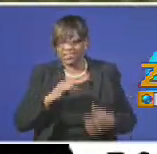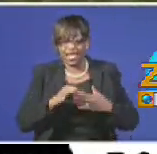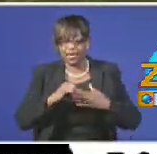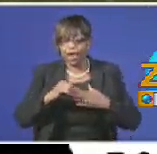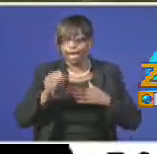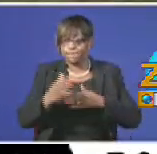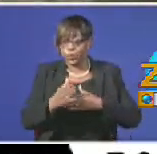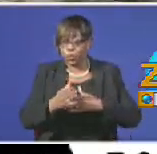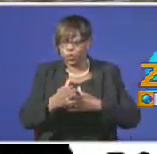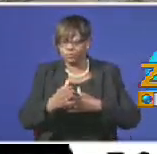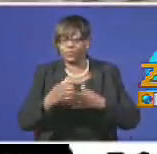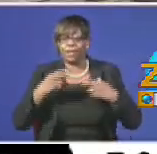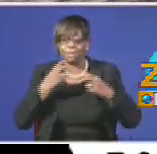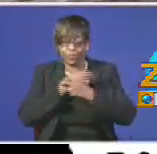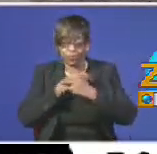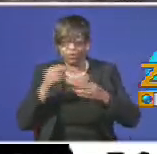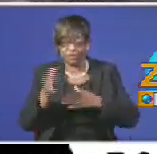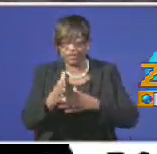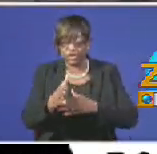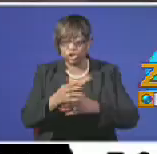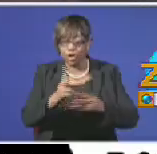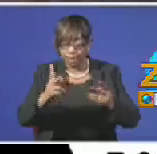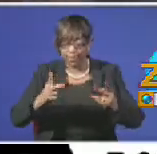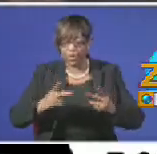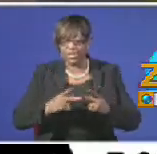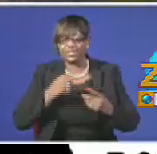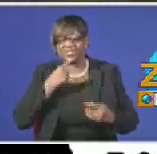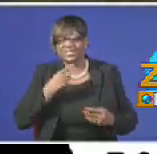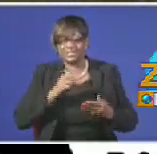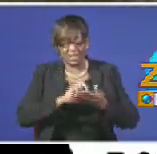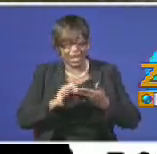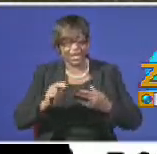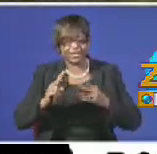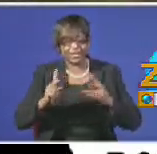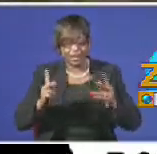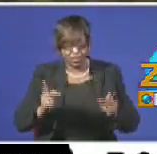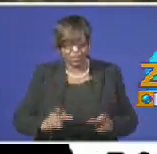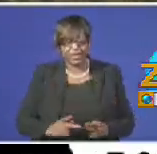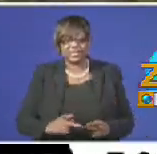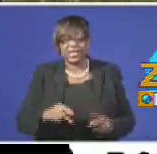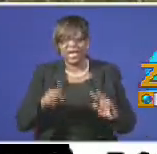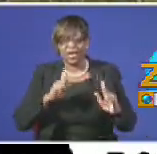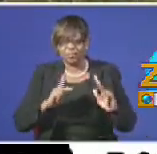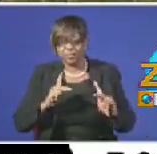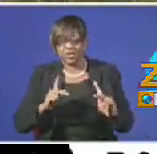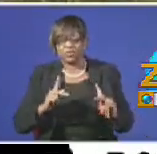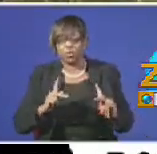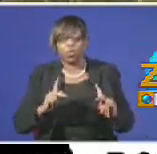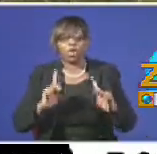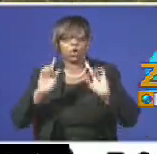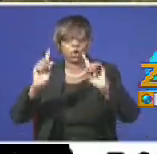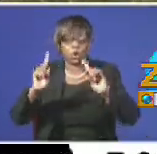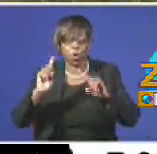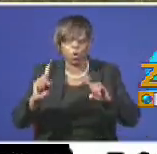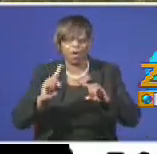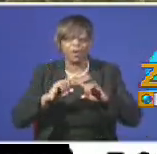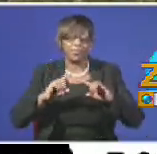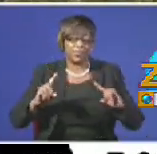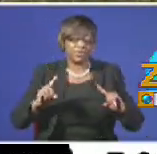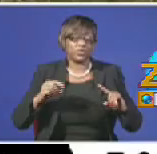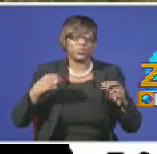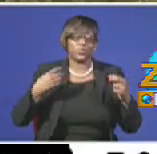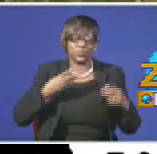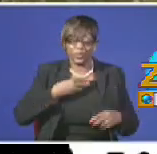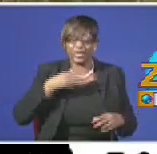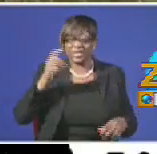space that Bahamians would be all over it, especially in these times of needing to get outside. But we need to put in a visitor center